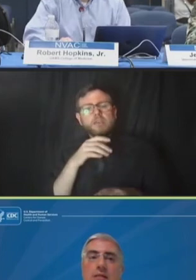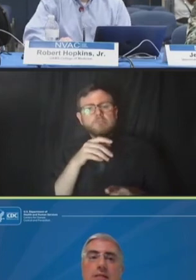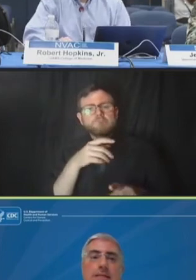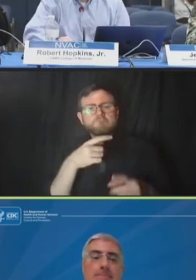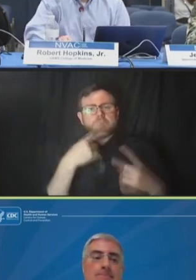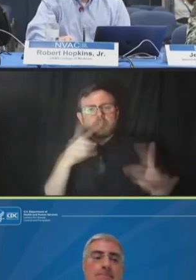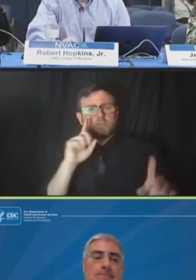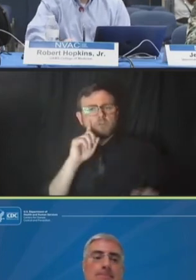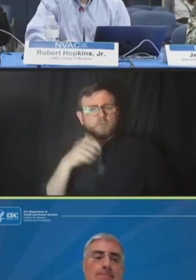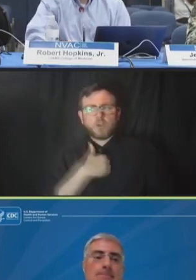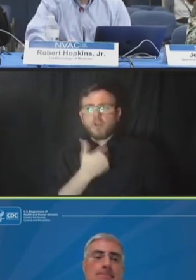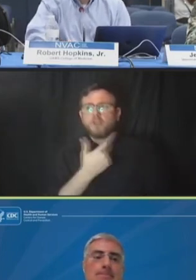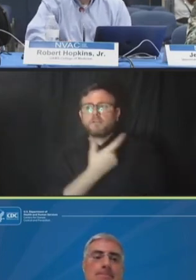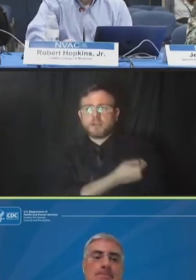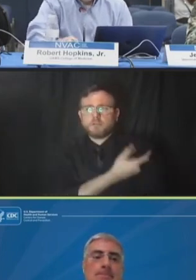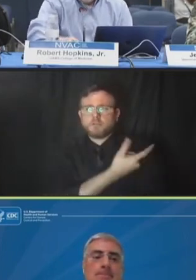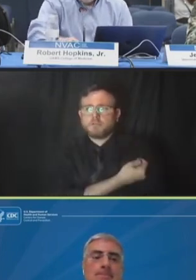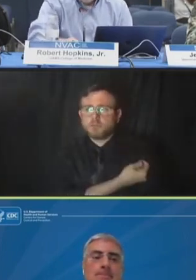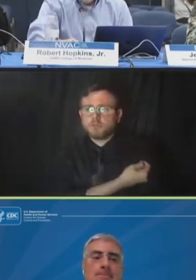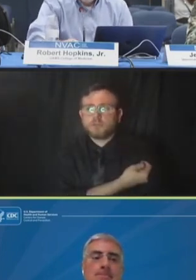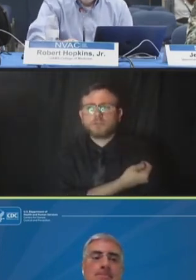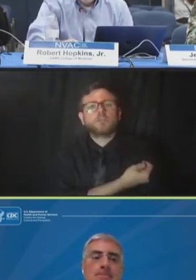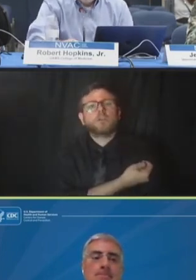to be seen.